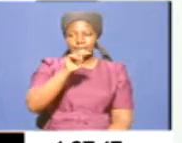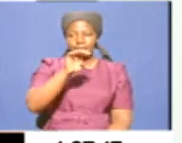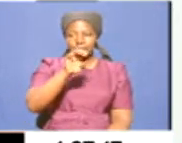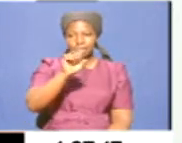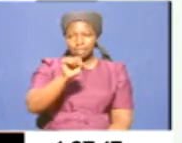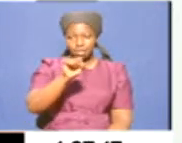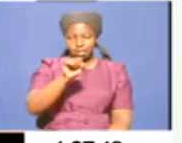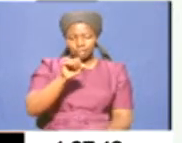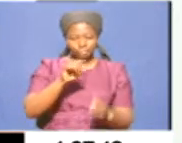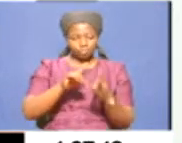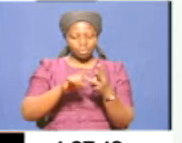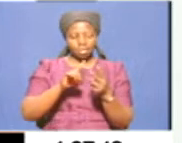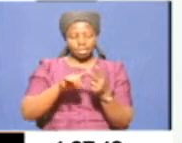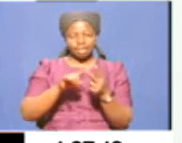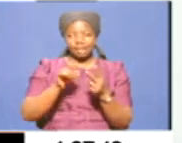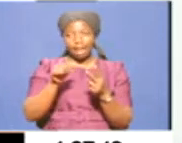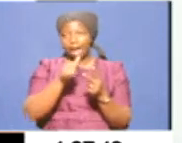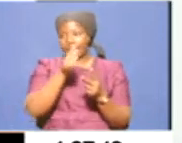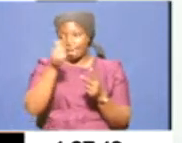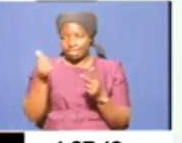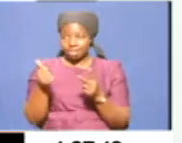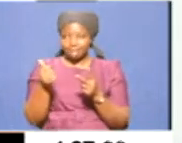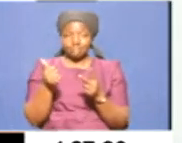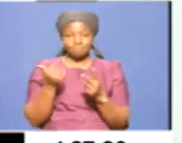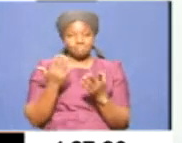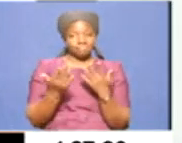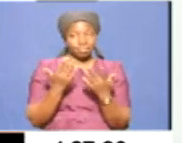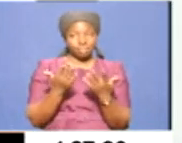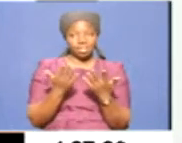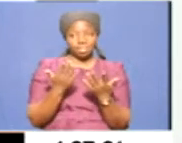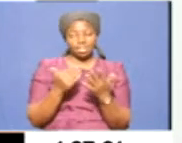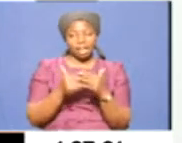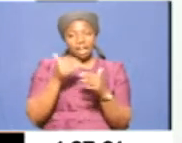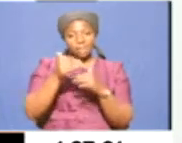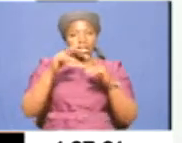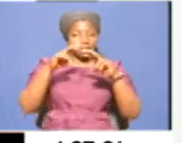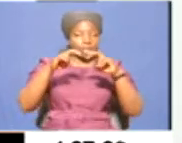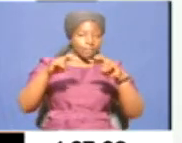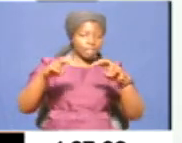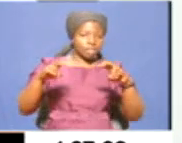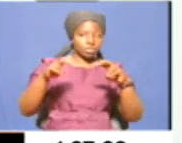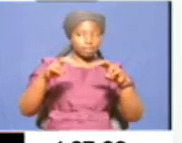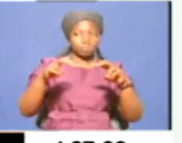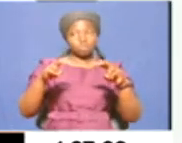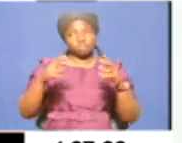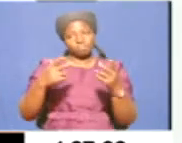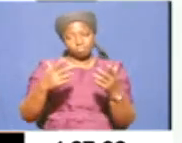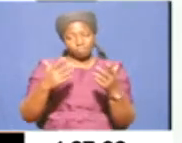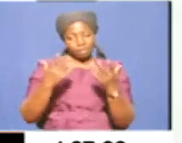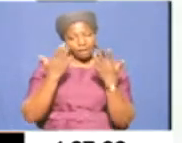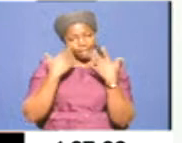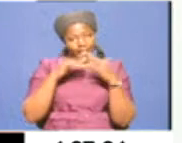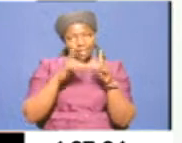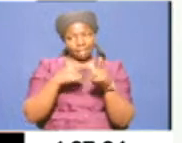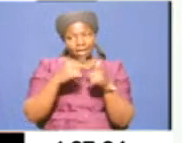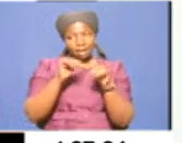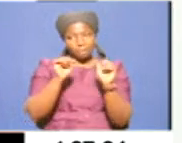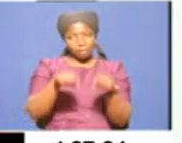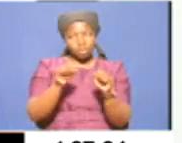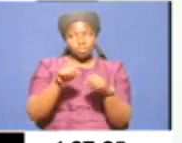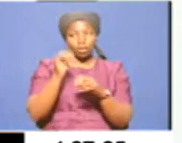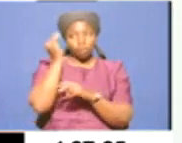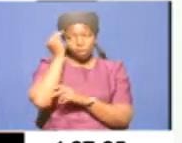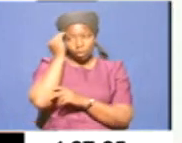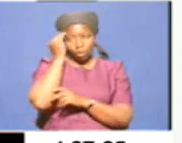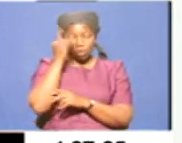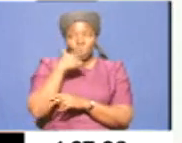And the other one, maybe after the investigations are completed, we'll be able to know who